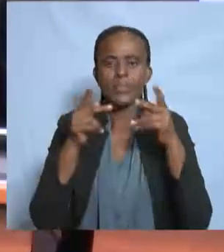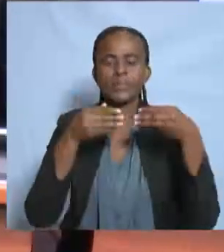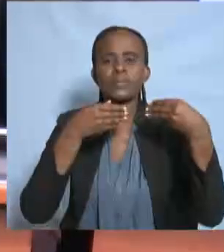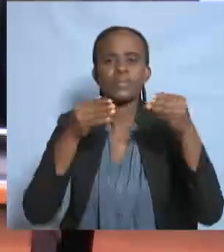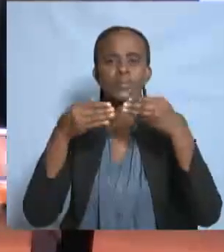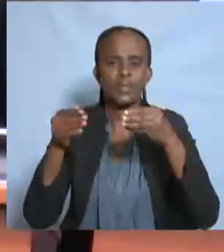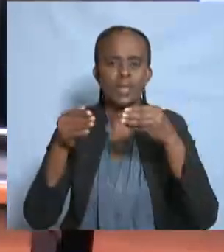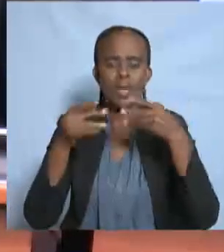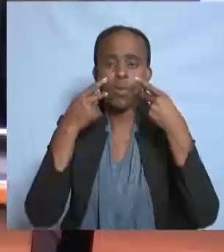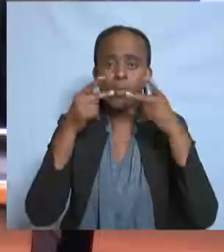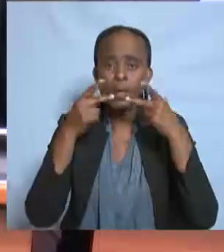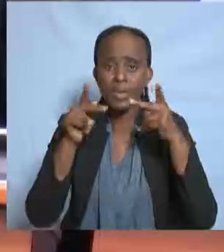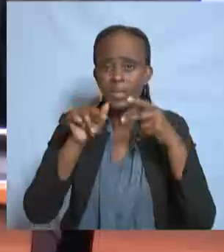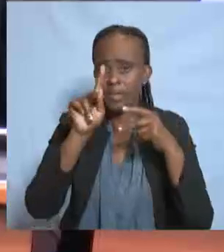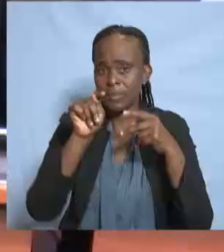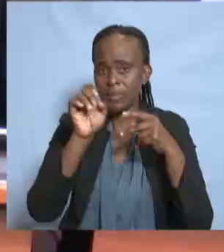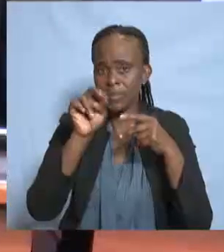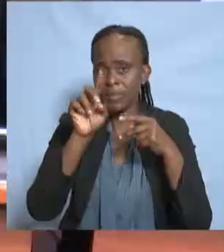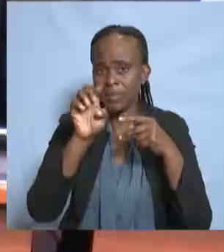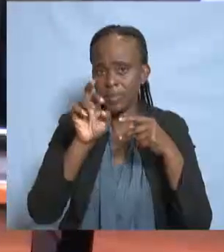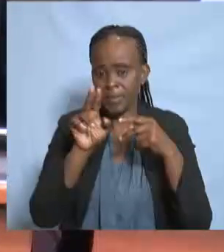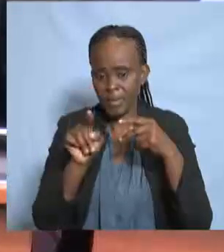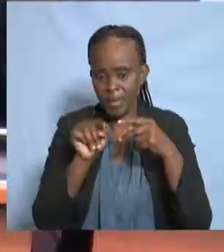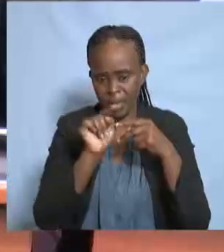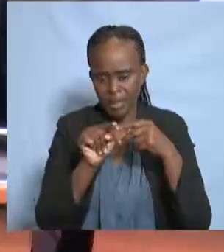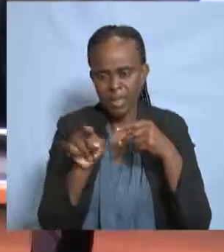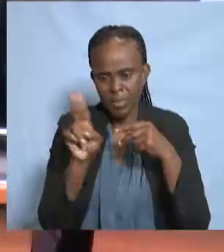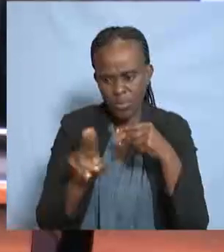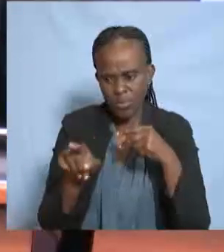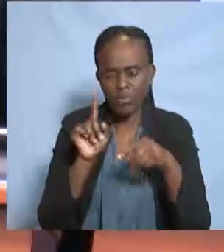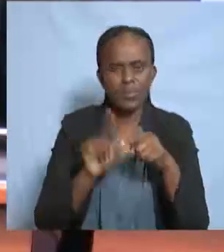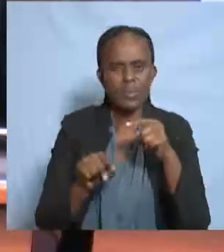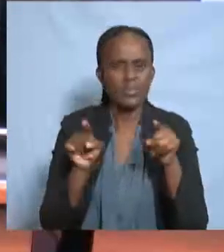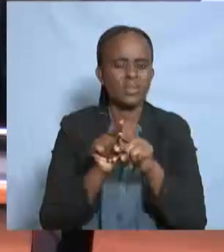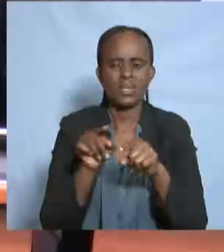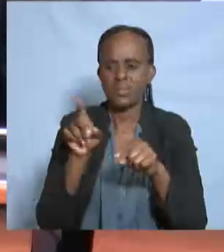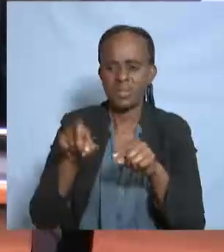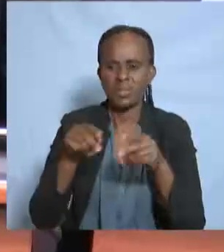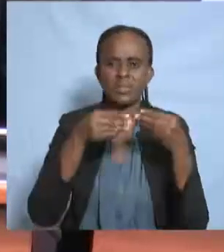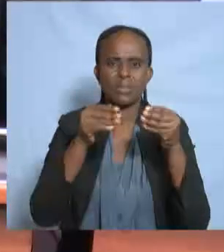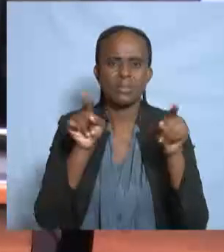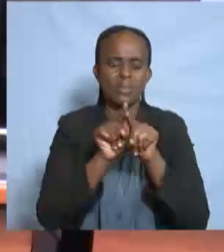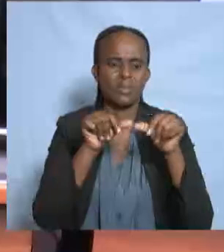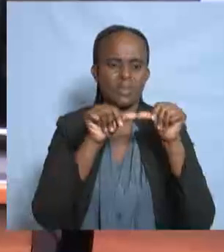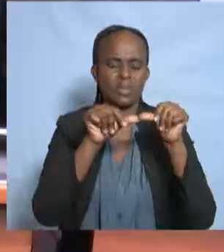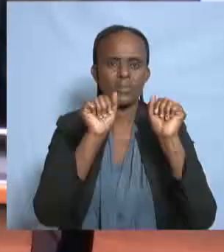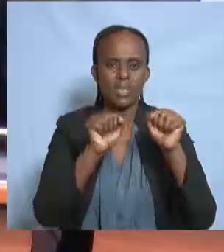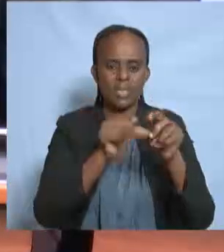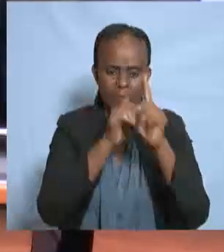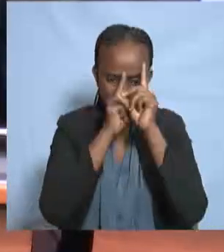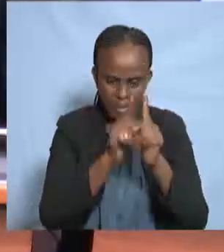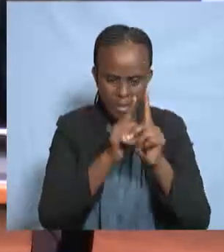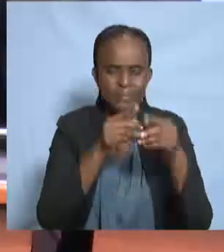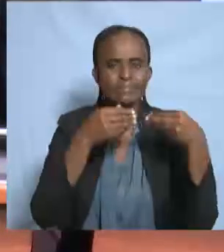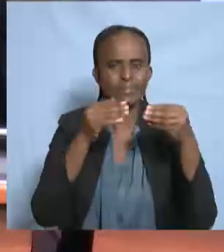if it is in the view of government that this asset is no longer useful, there is no need for an auction. They can still decide to